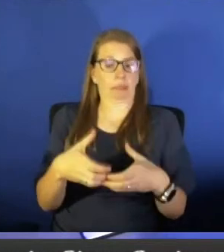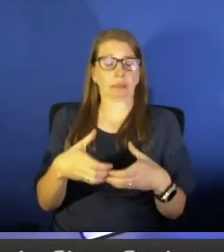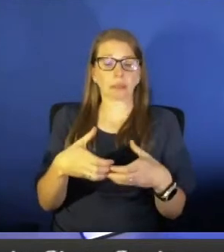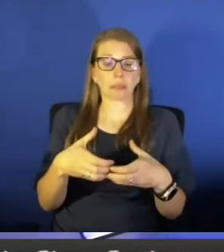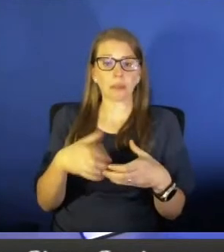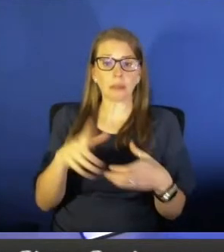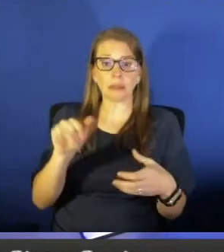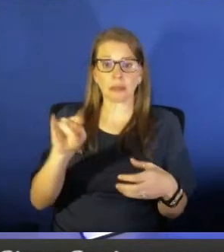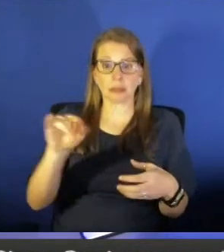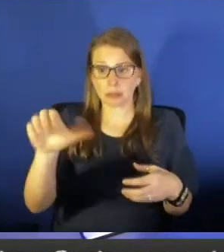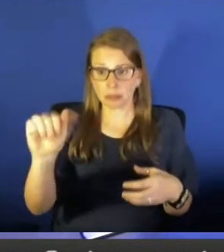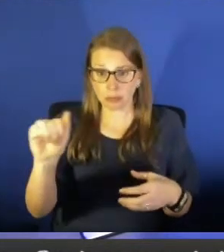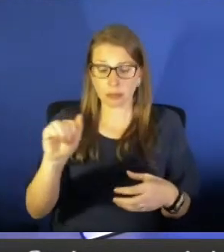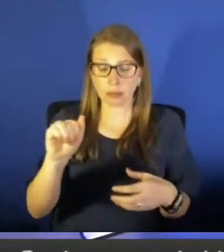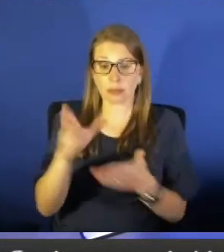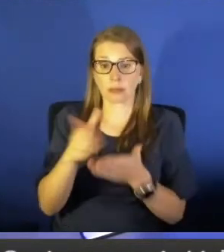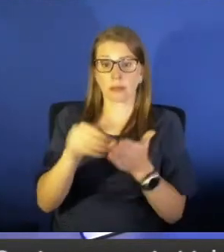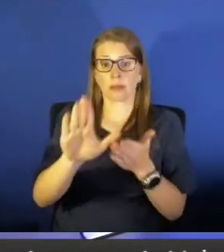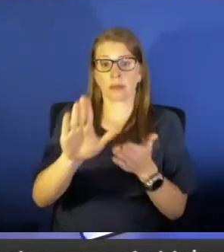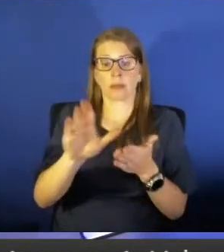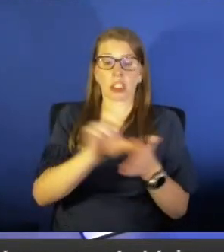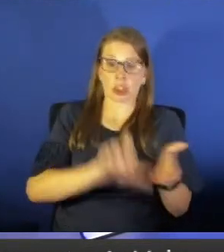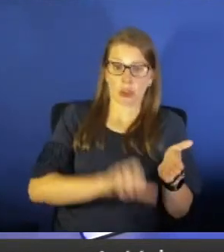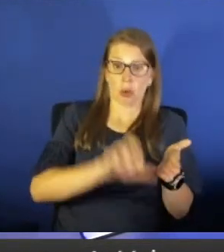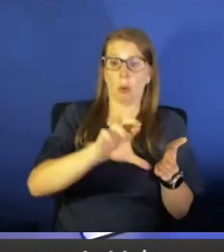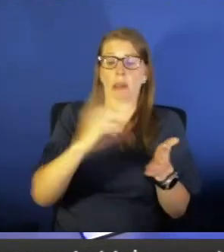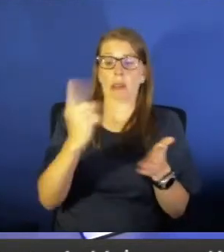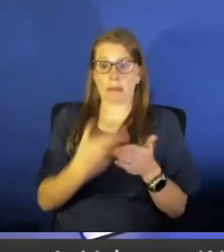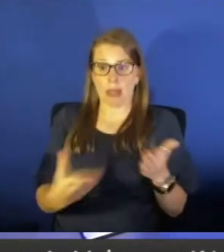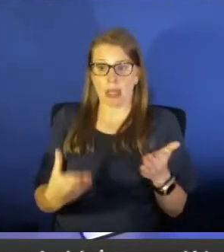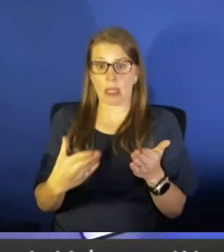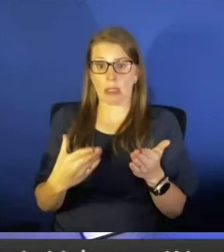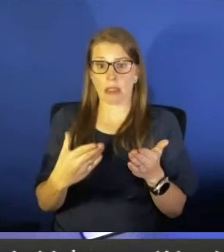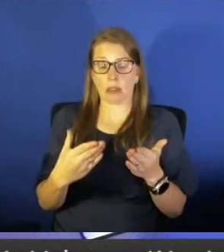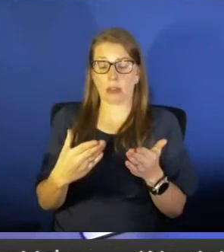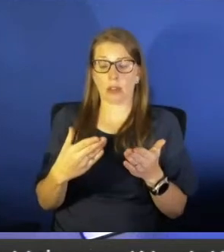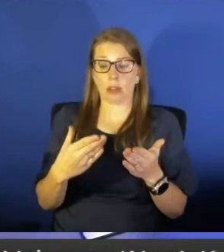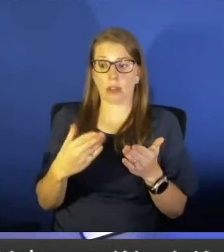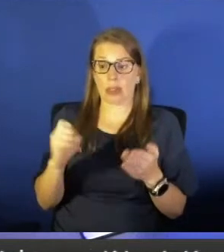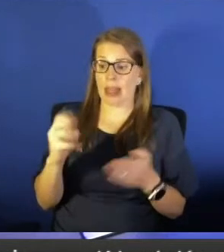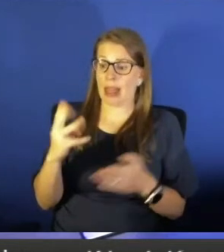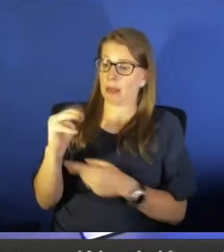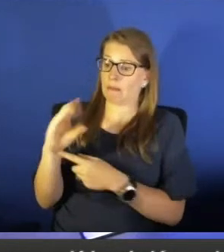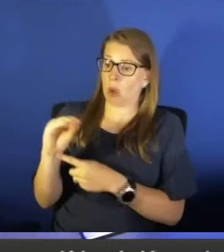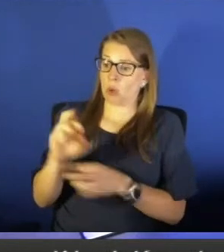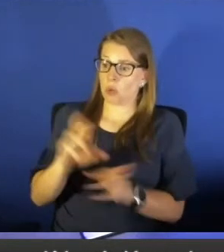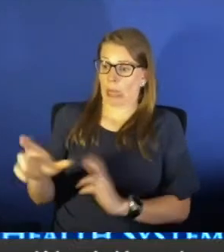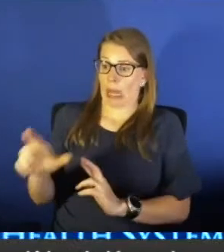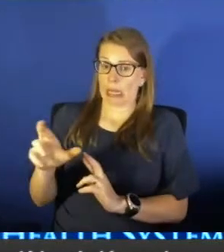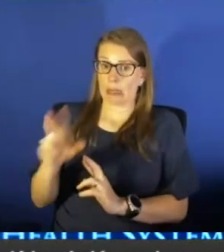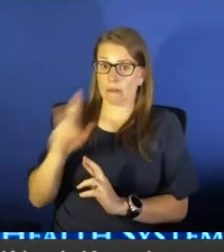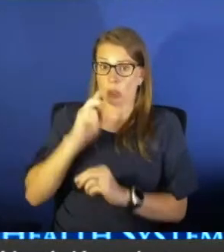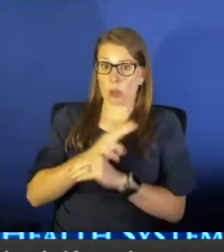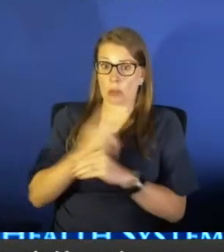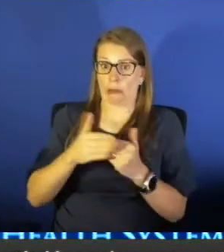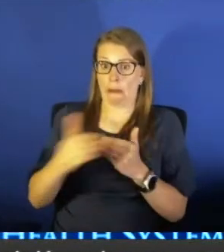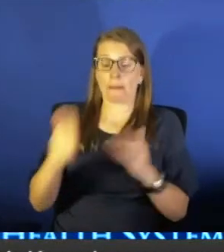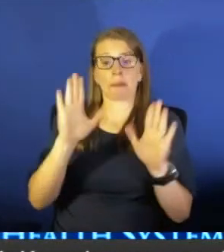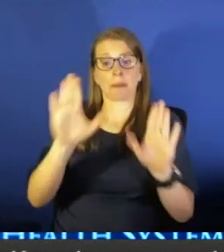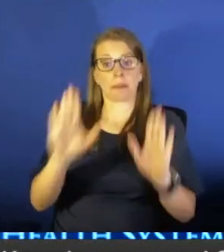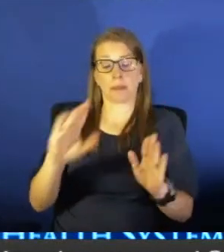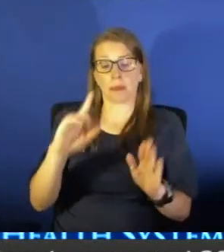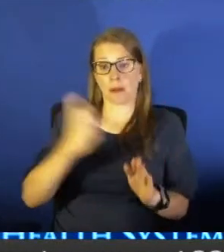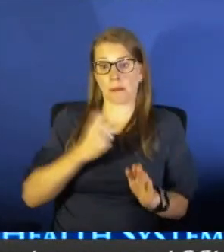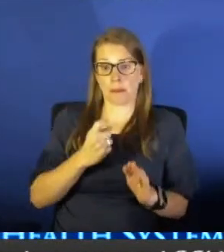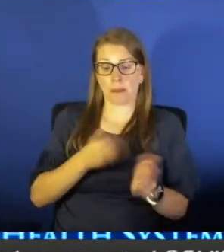You actually do, there's like a surgery or something you have to do to get ECMO ready to go? So it's a great question because quite honestly,